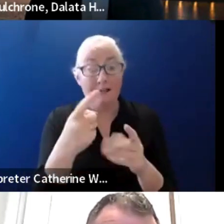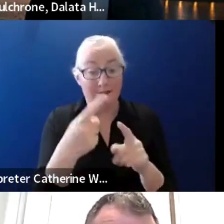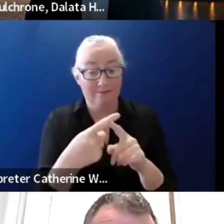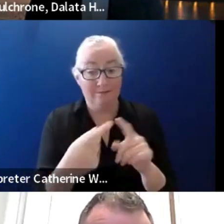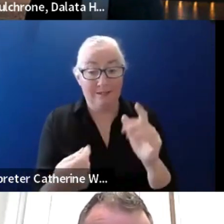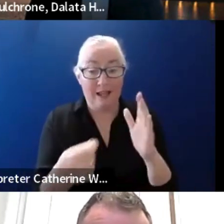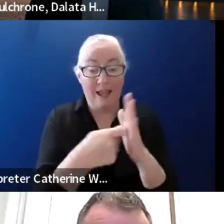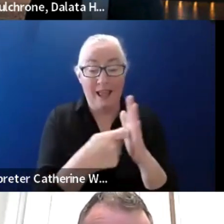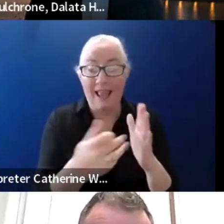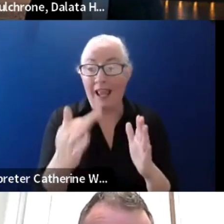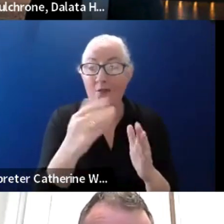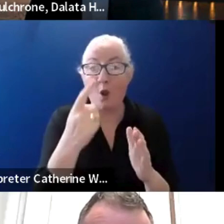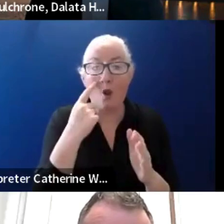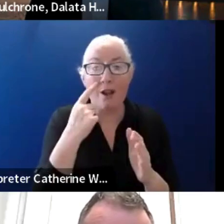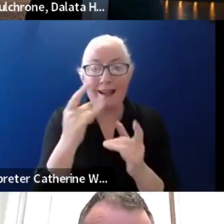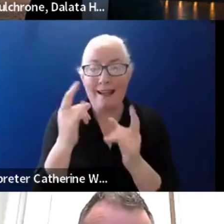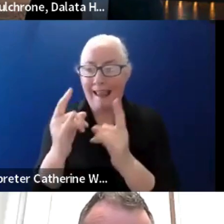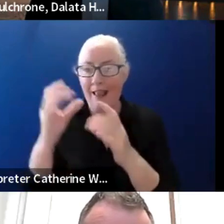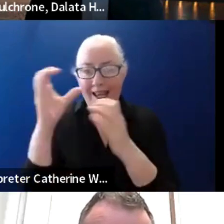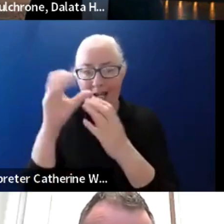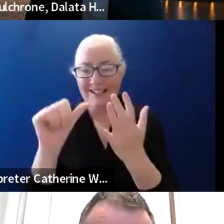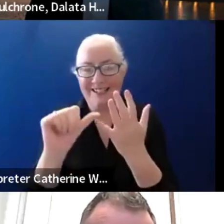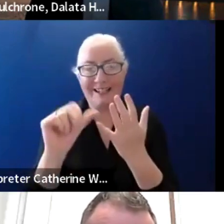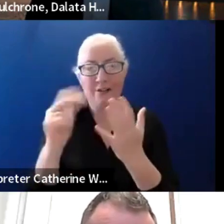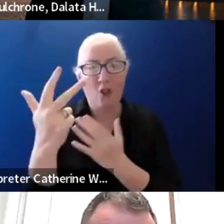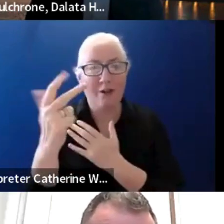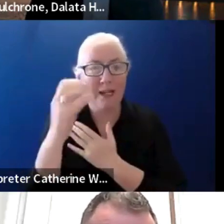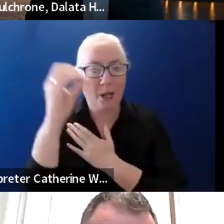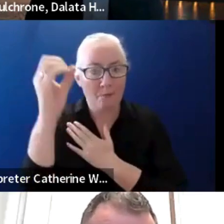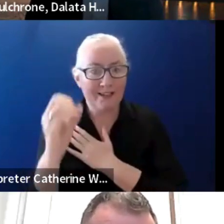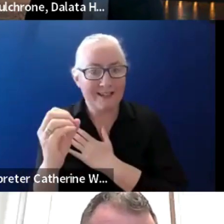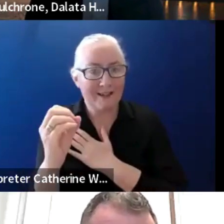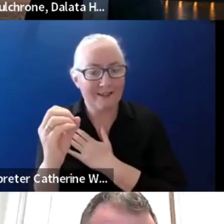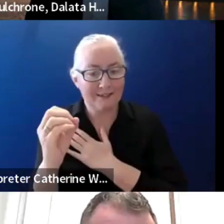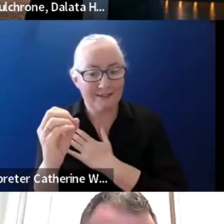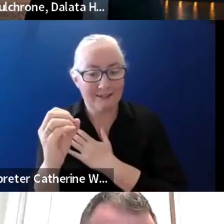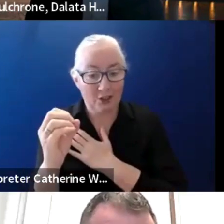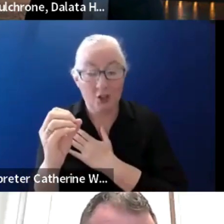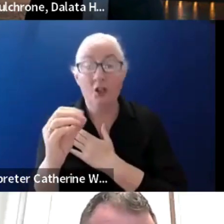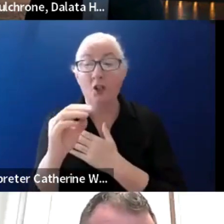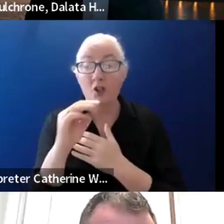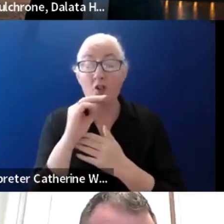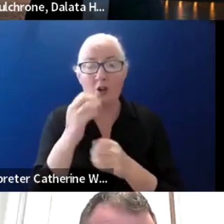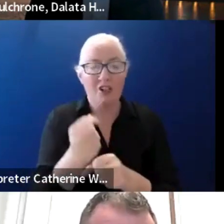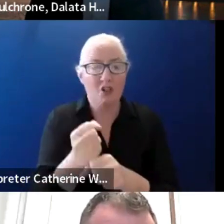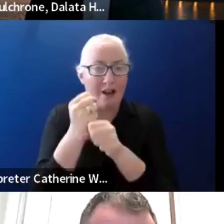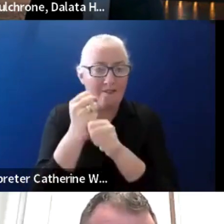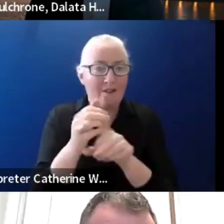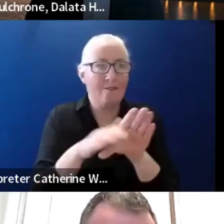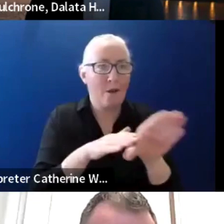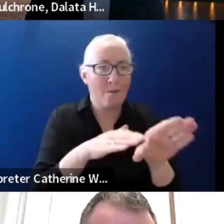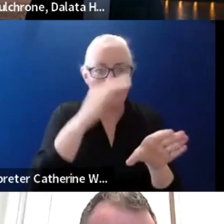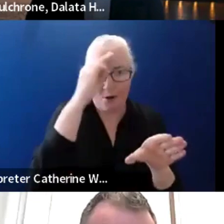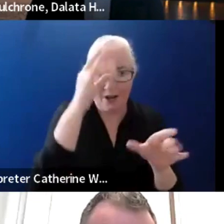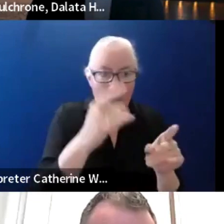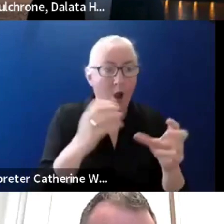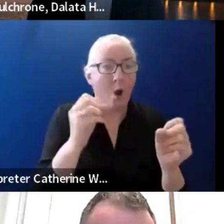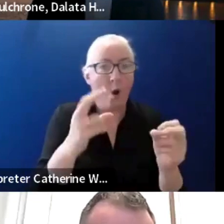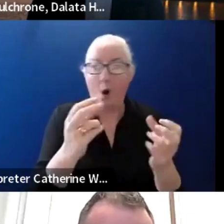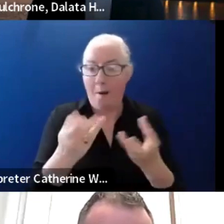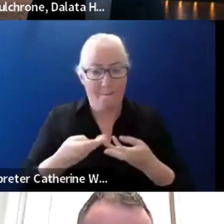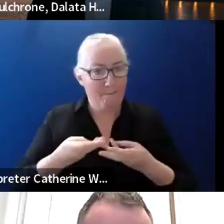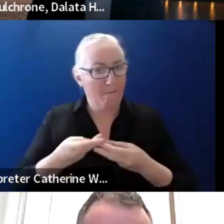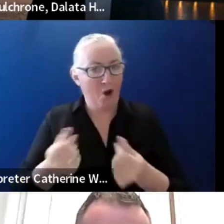that, if you look at healthcare, it's 63%, the statistic. So they either suffer with mental health or burnout at some stage in their